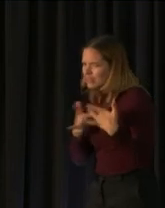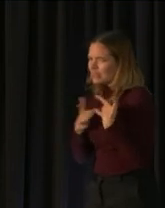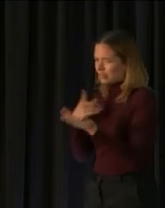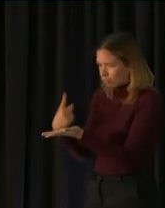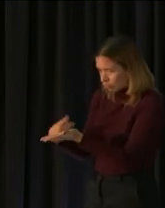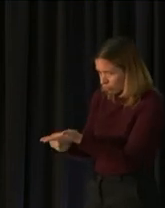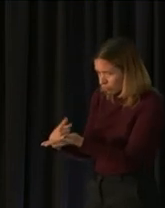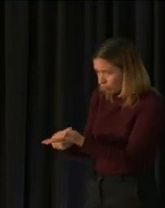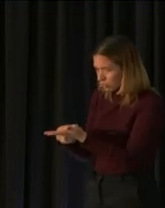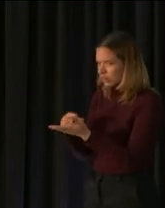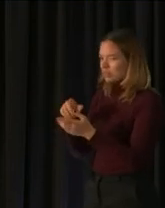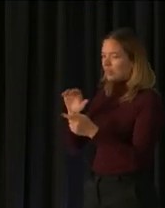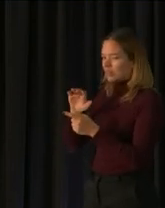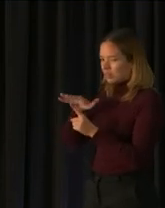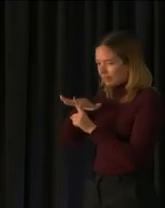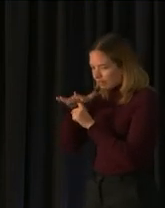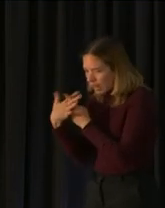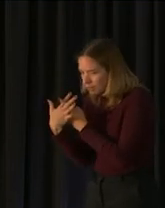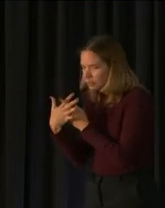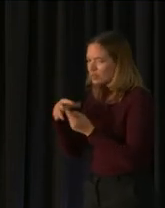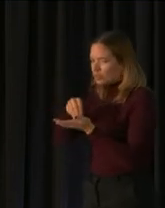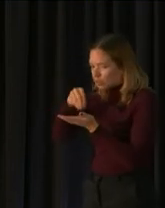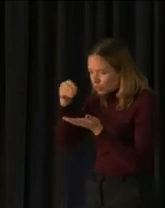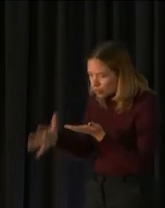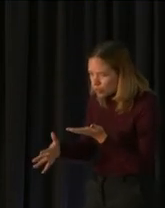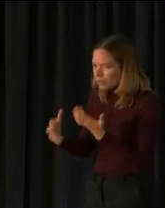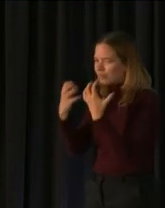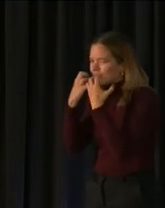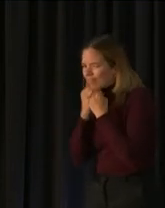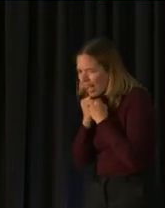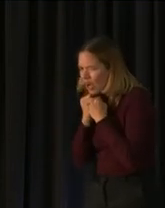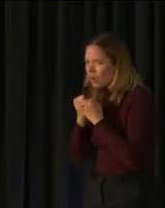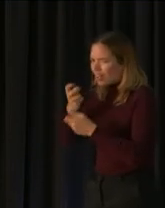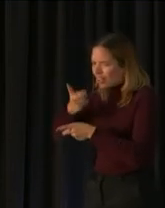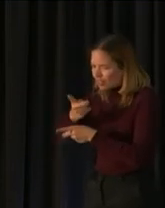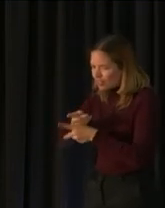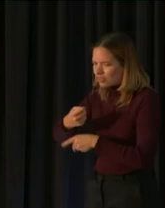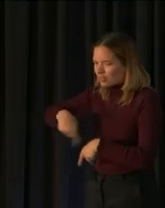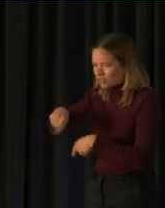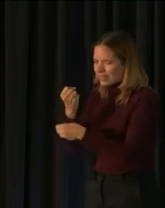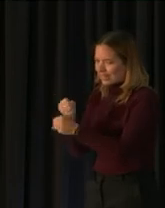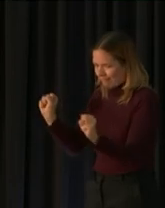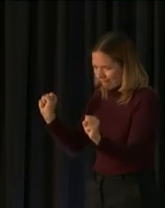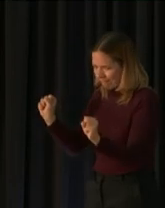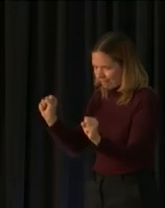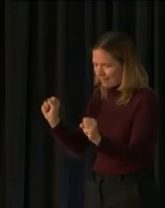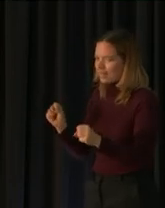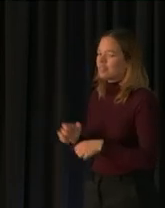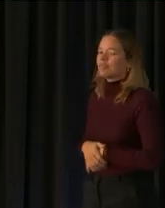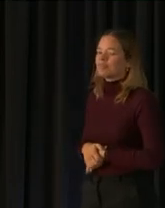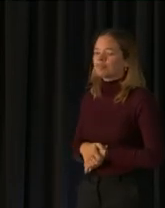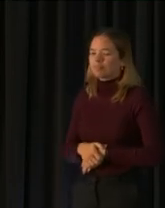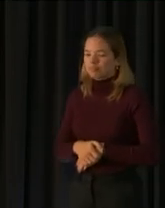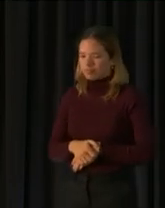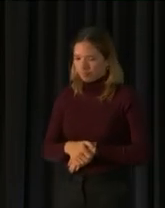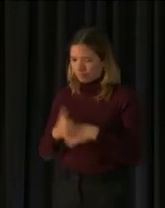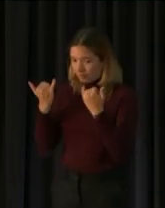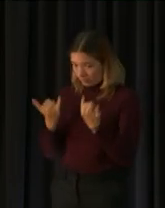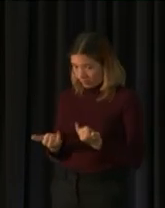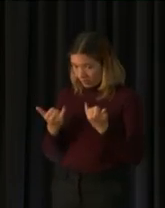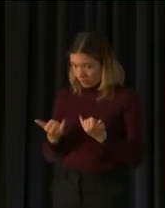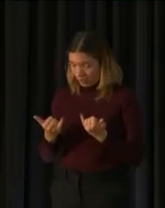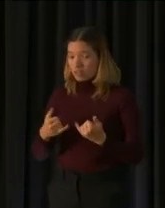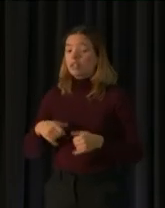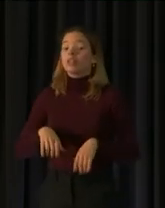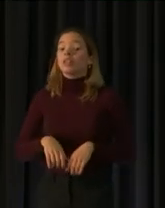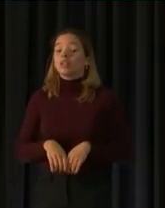plan to keep all of our students safe. As a reminder, as I mentioned earlier, we are actively promoting the vaccine